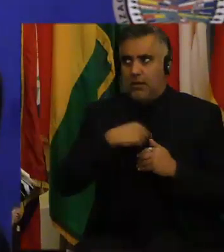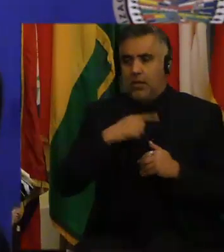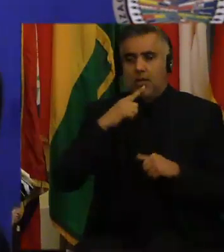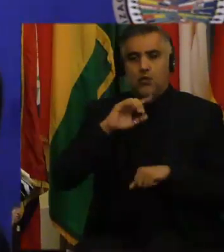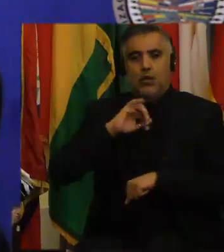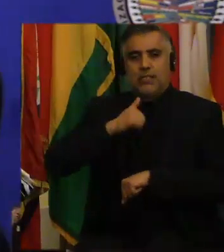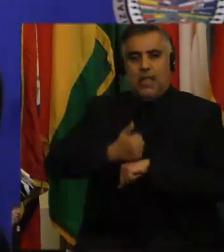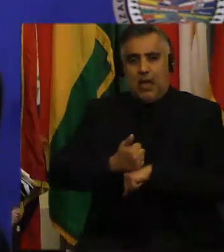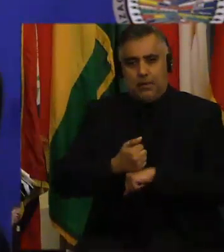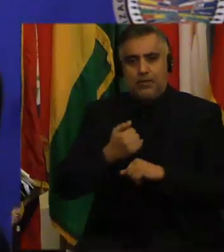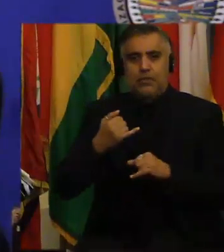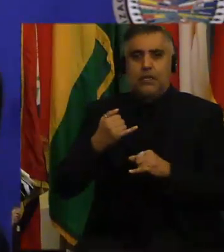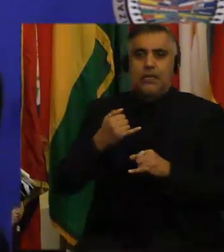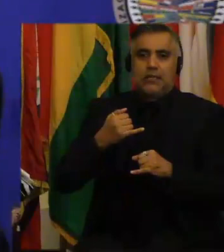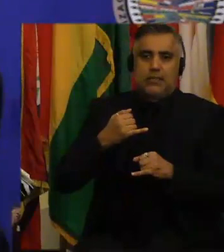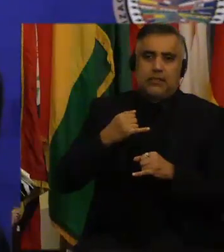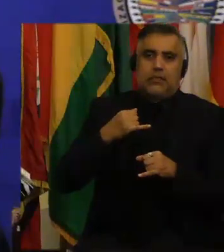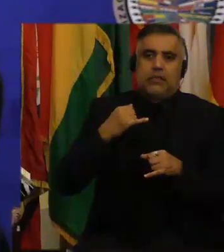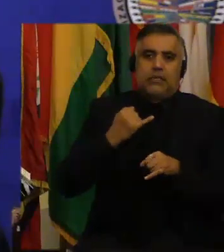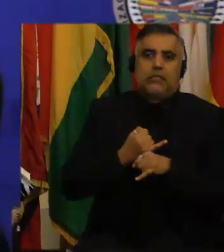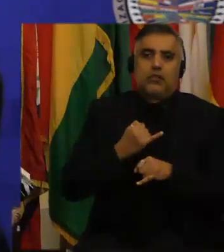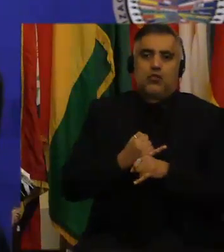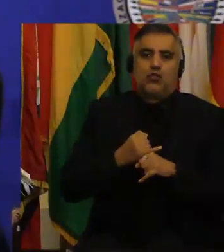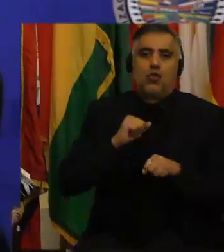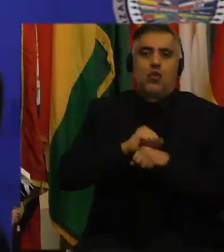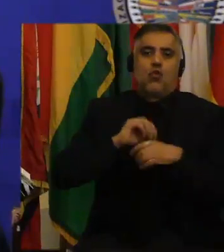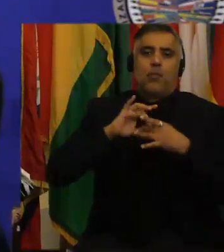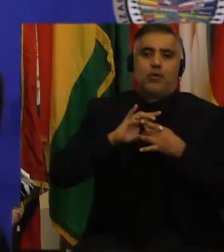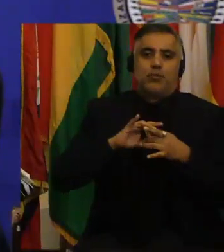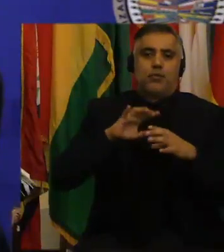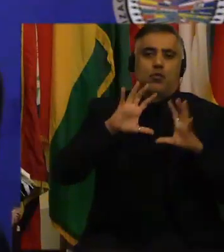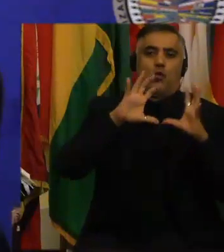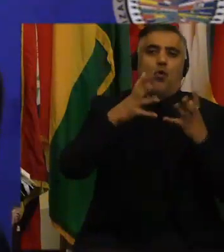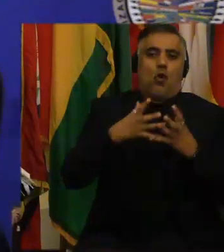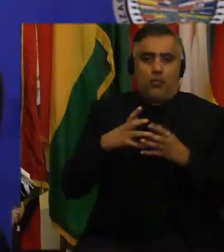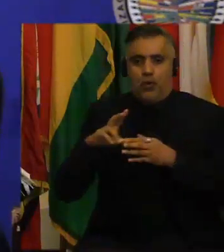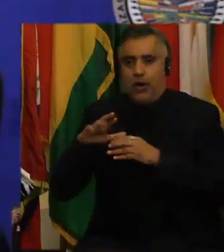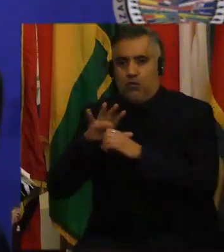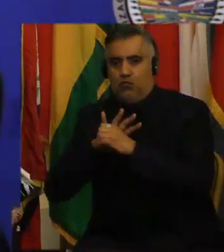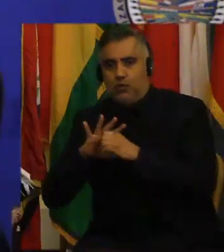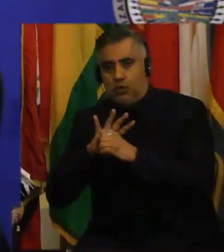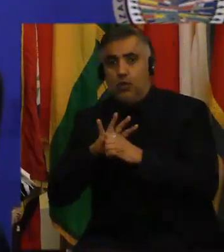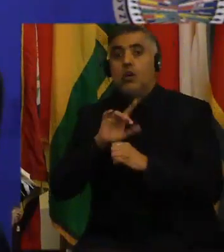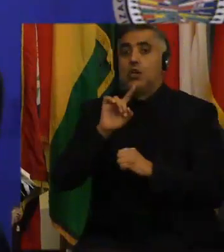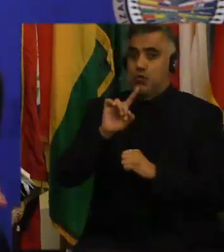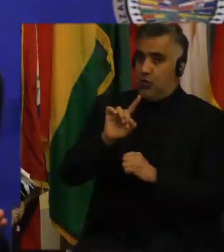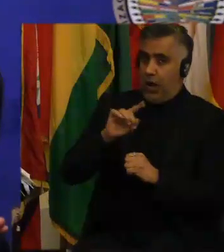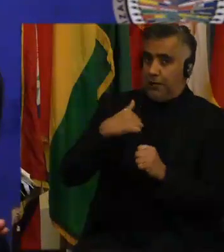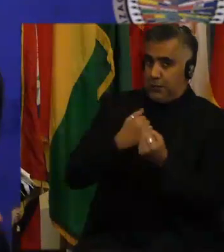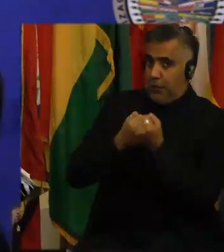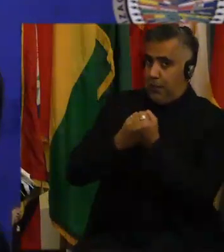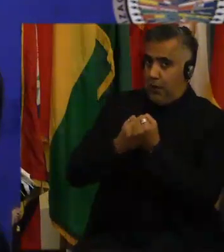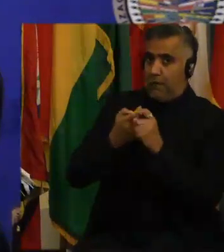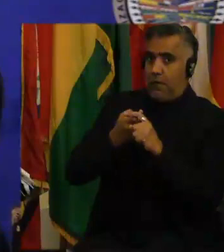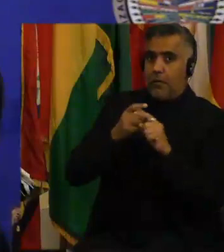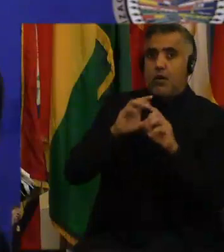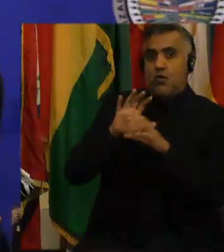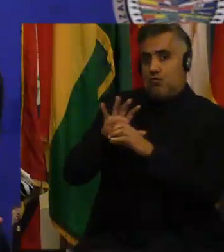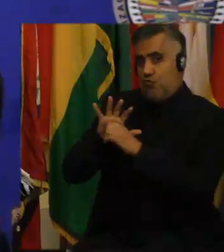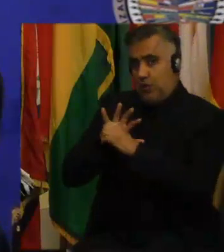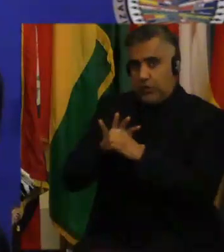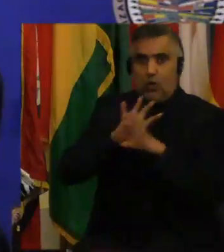establish this institutional cooperation between global and regional mechanisms, to have support from regional and